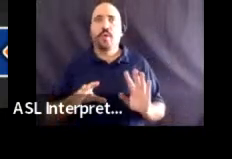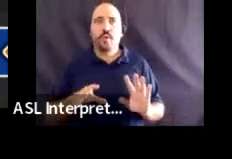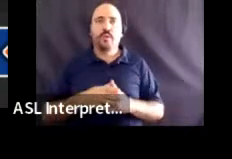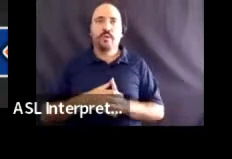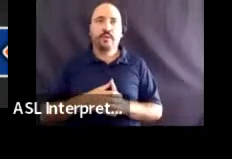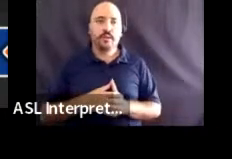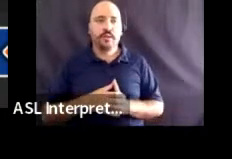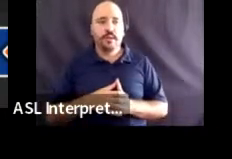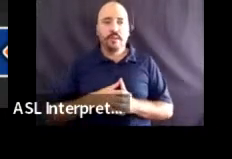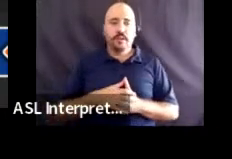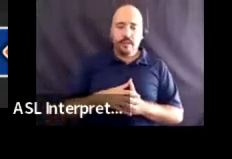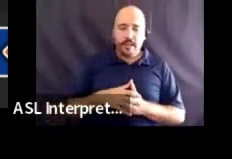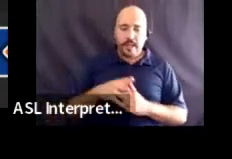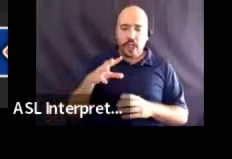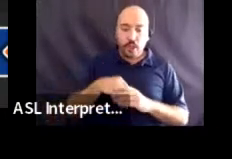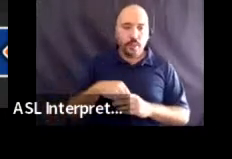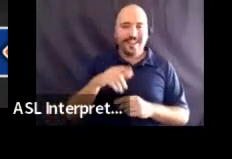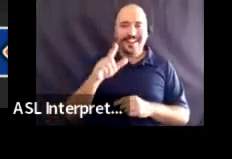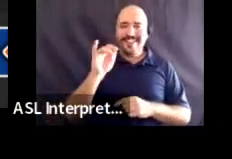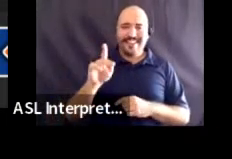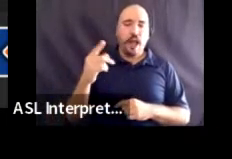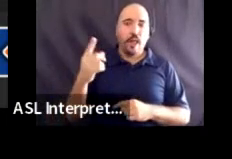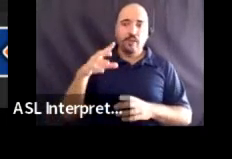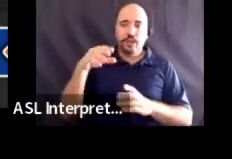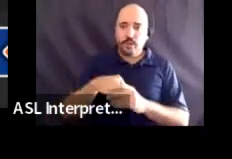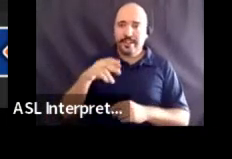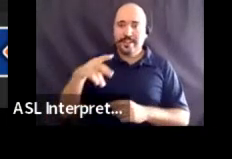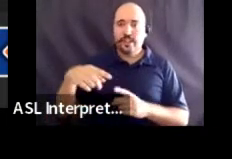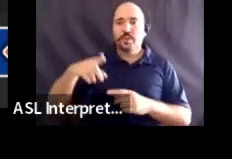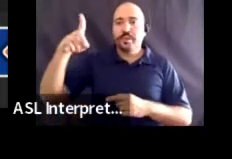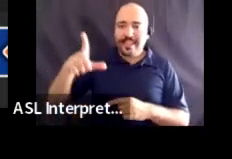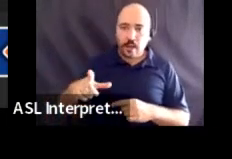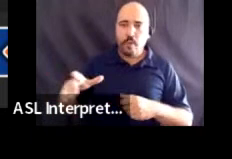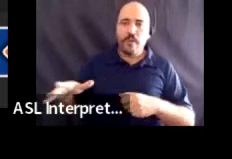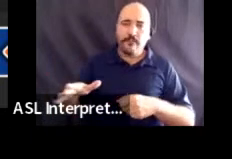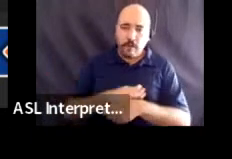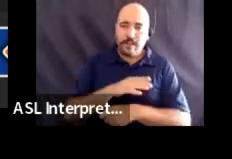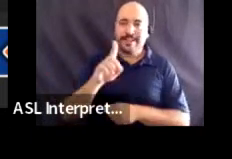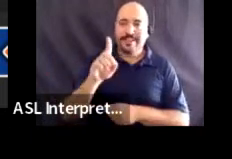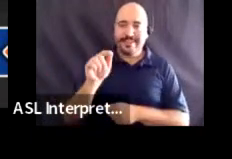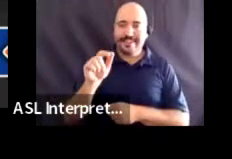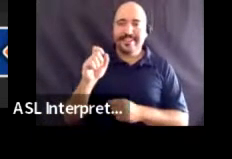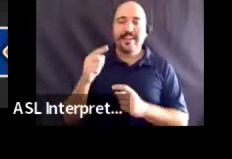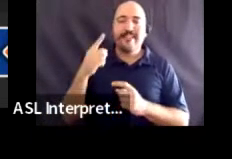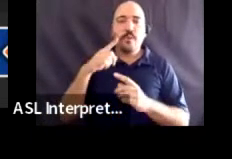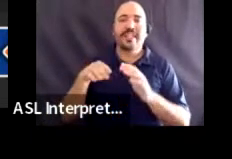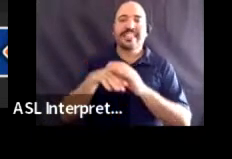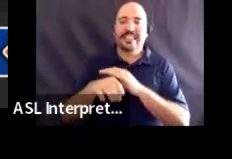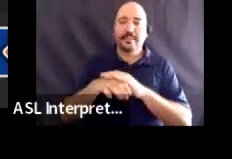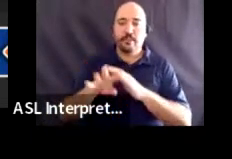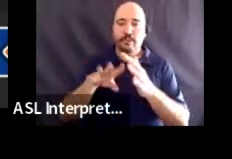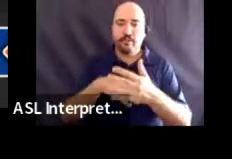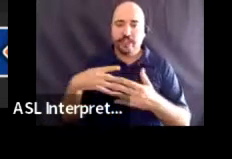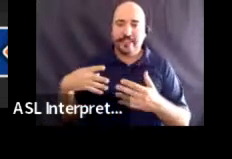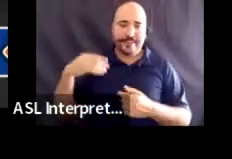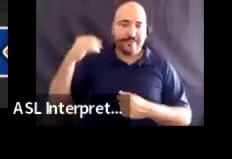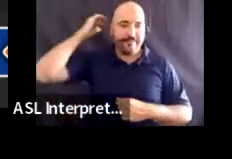And include a link. Always include a link to download the full data set as an accessible spreadsheet.